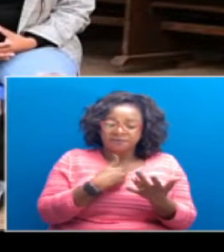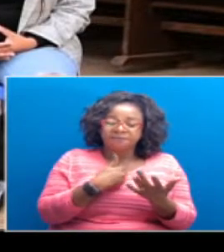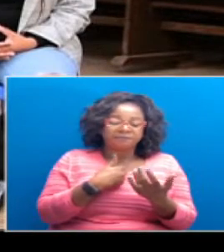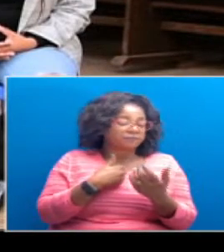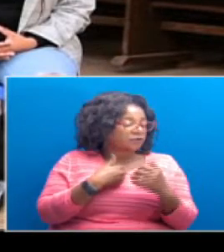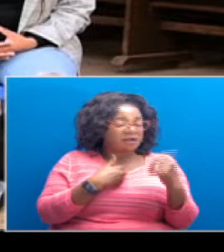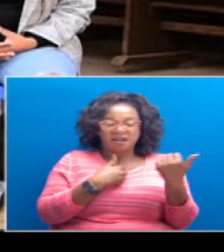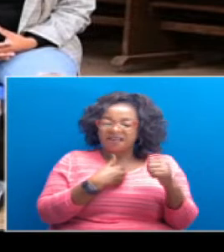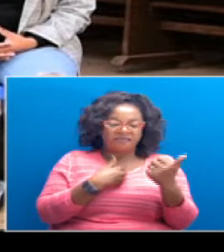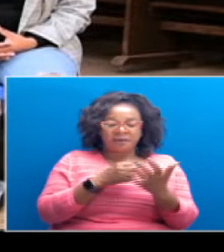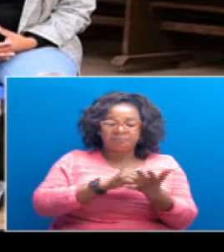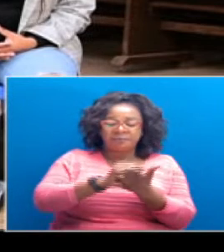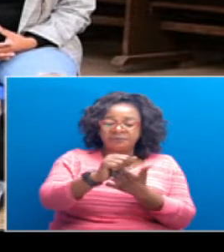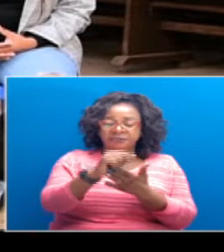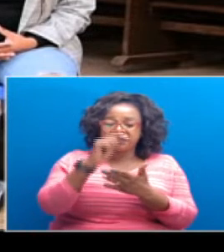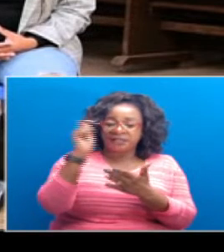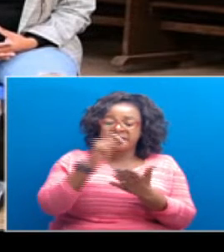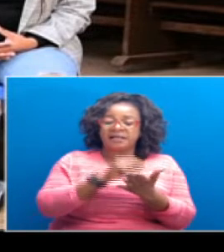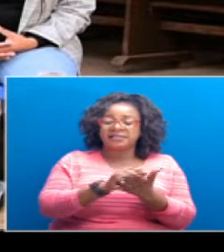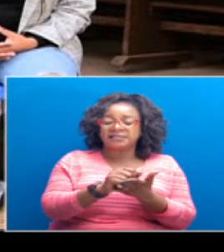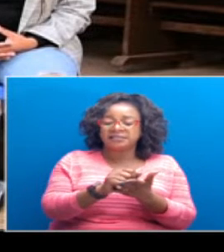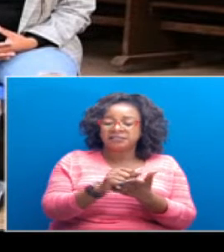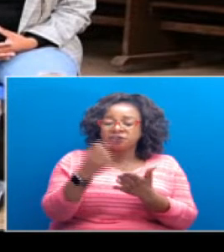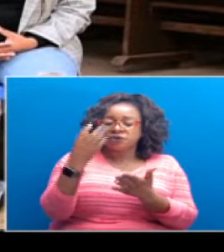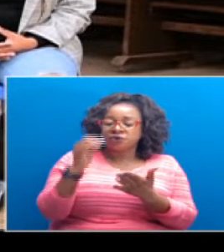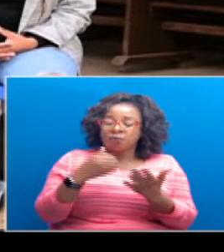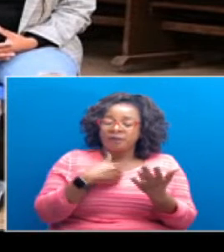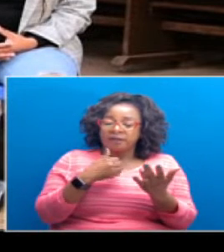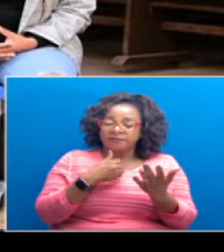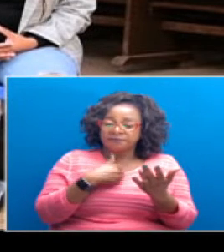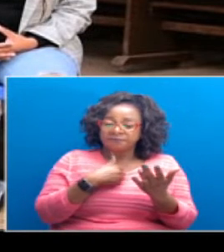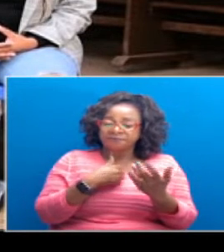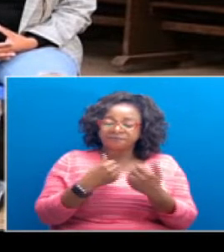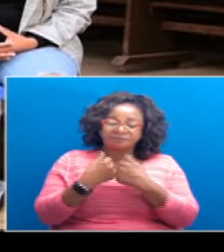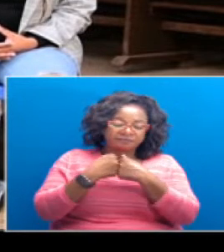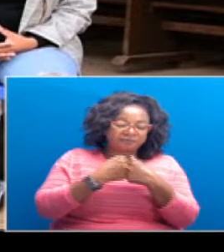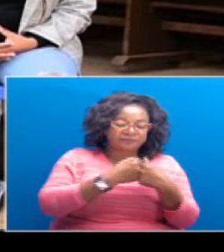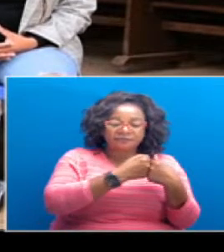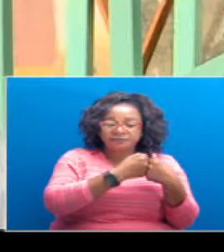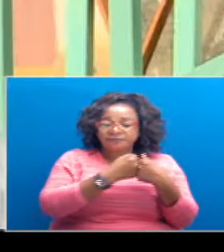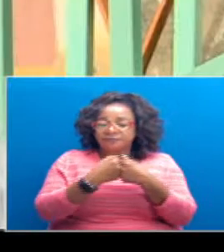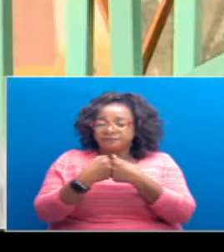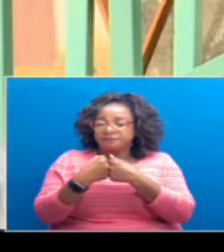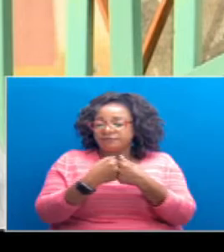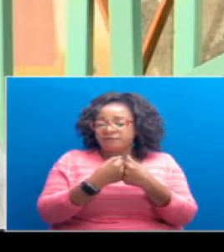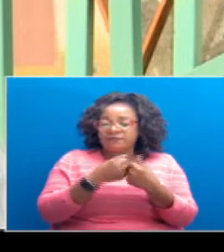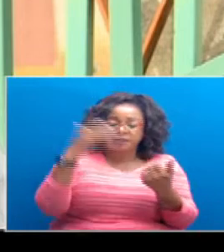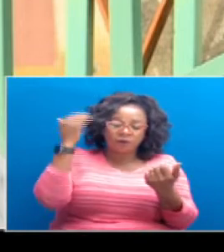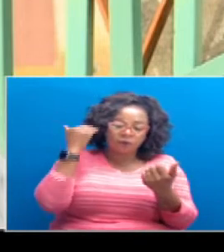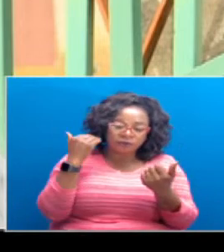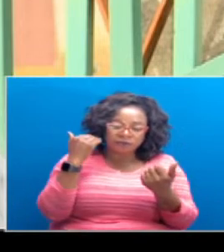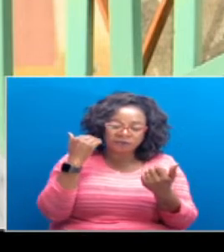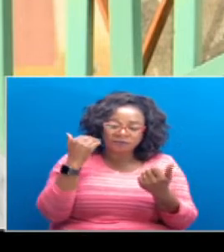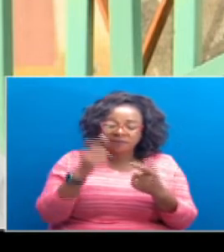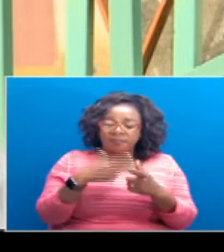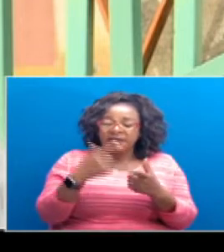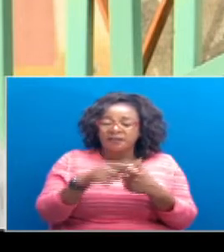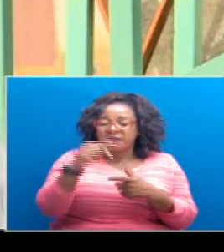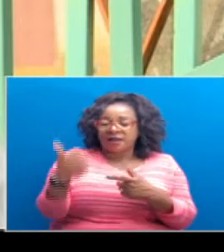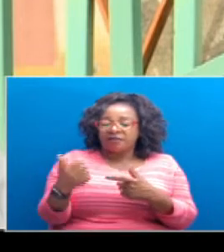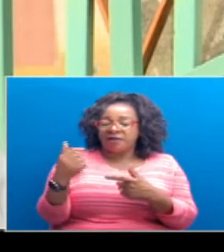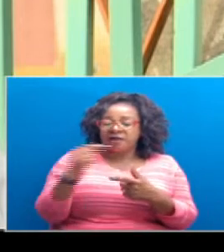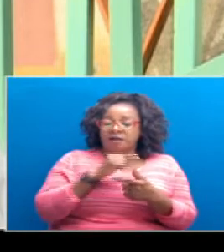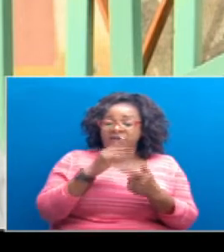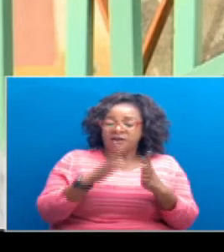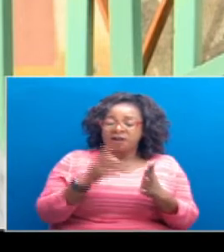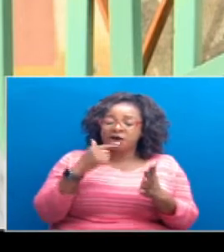never published in the Kenya Gazette. And therefore, we had a tug of war in the courts of law. And then the other governor who